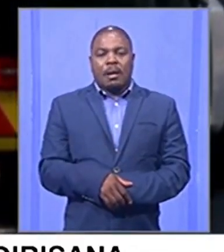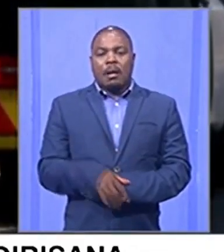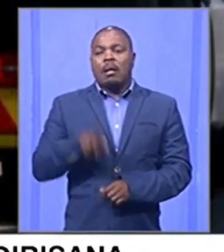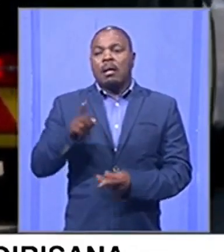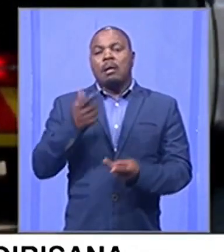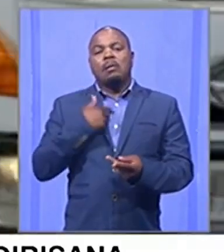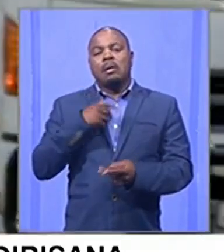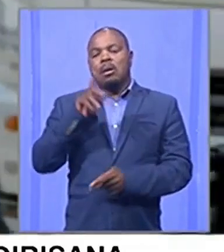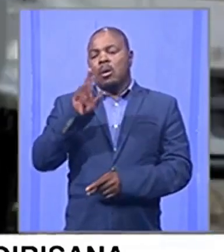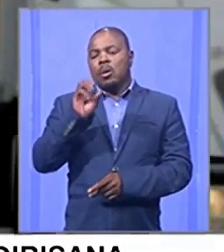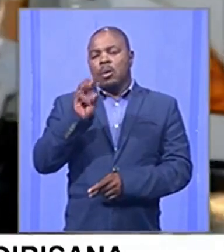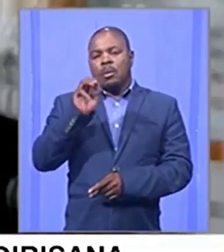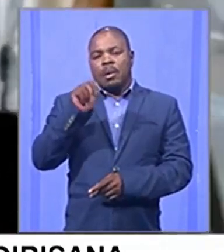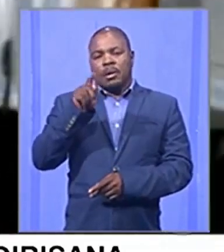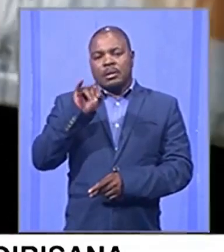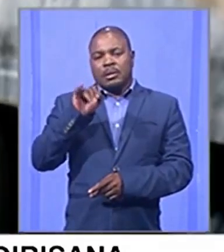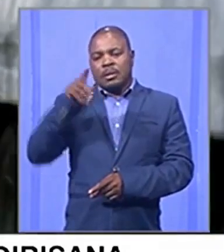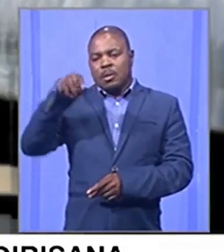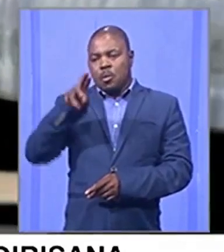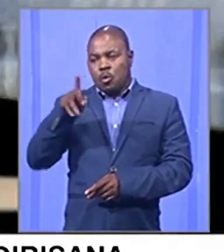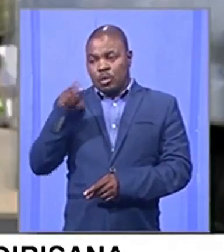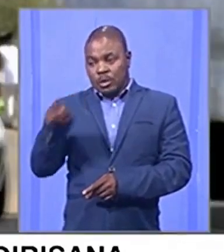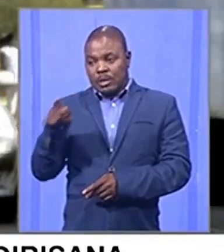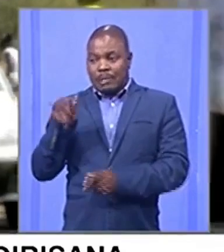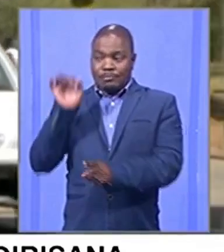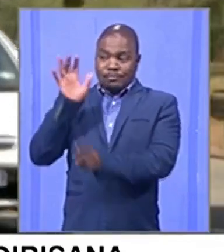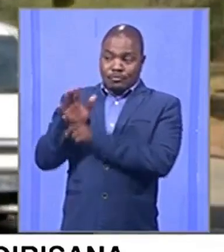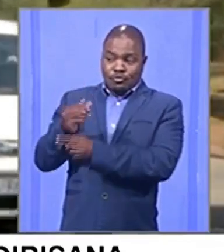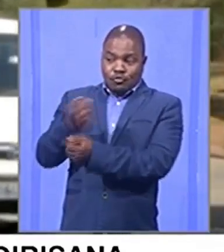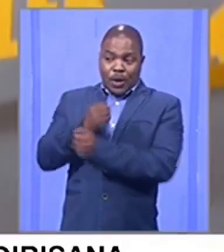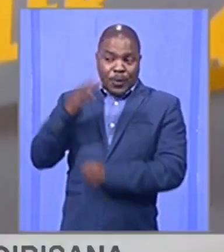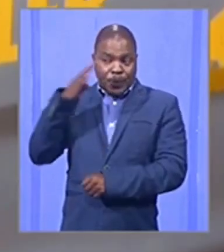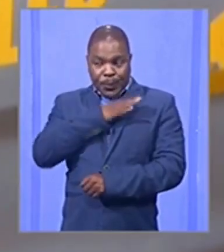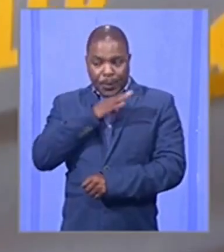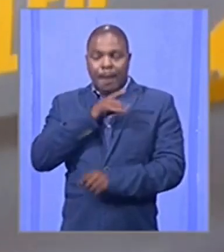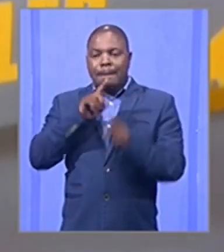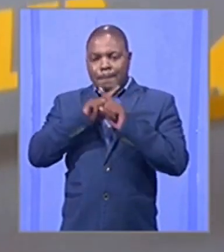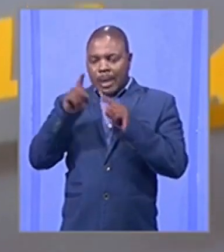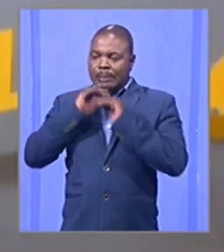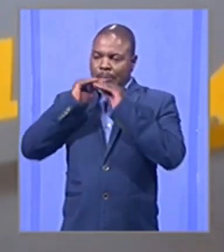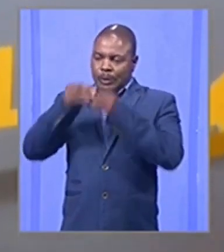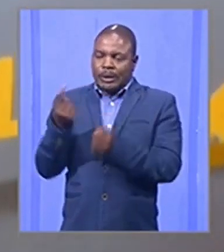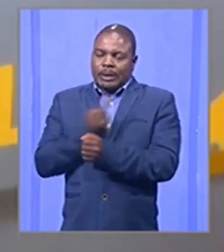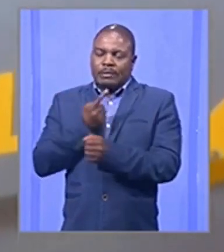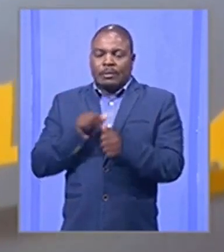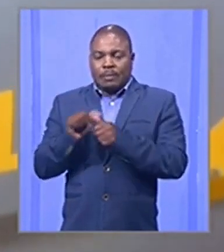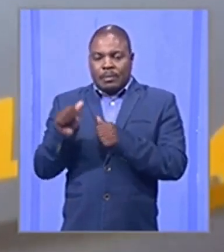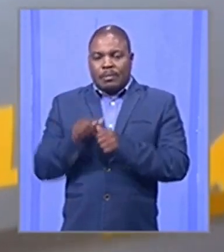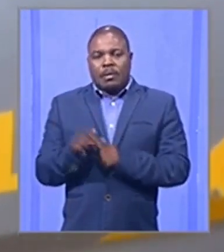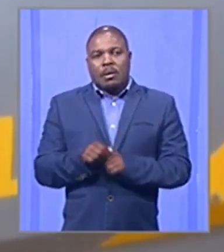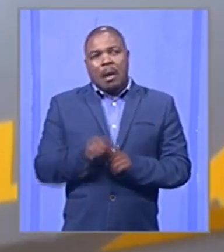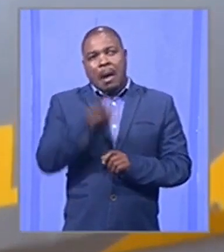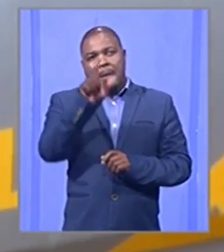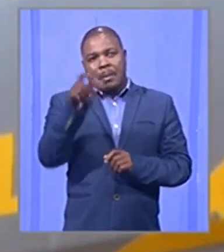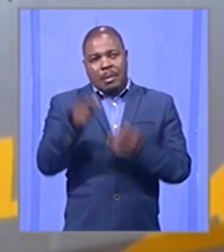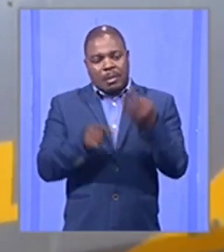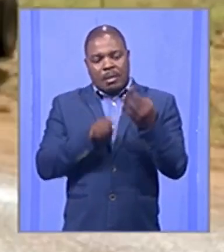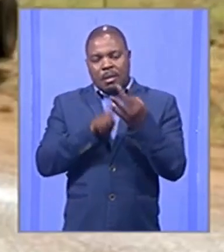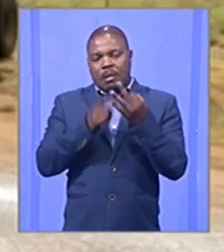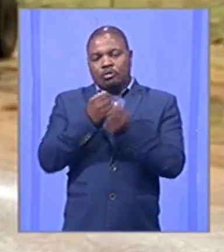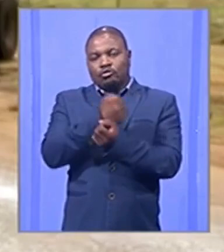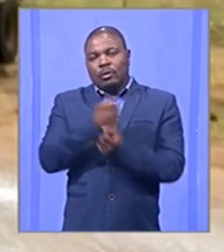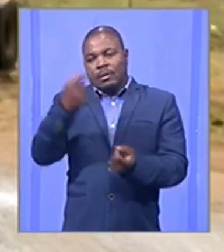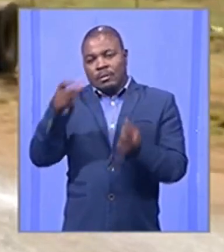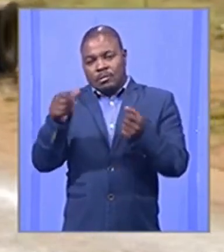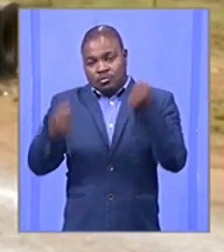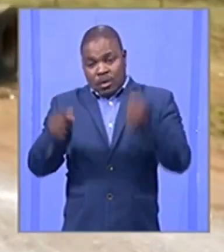tsa dilori kwa Komati Port go botoka go itshireletsa nako e sa le teng kgabagare ba belaelo ba le bararo go akaretsa le bakgweetsi ba le babedi ba